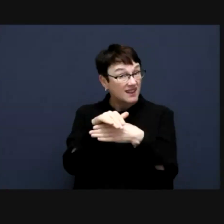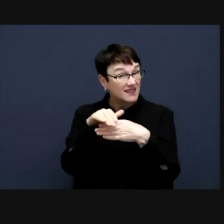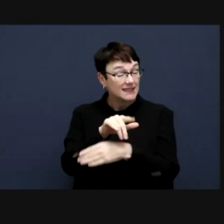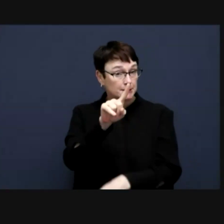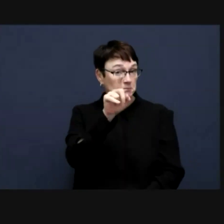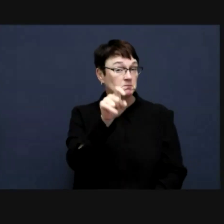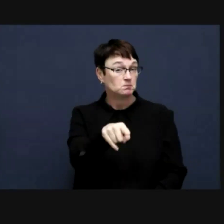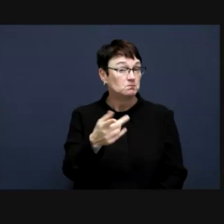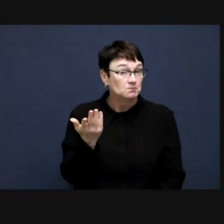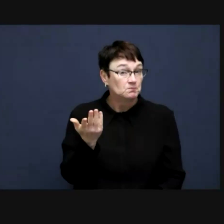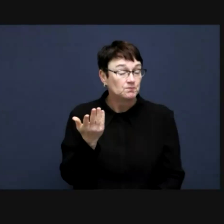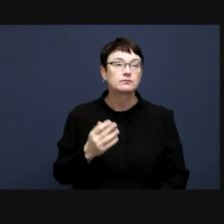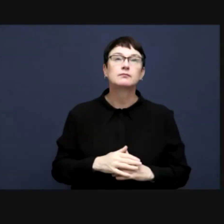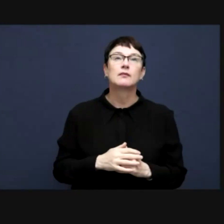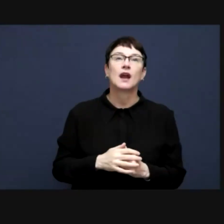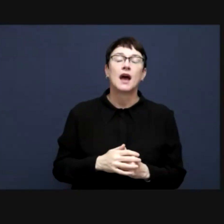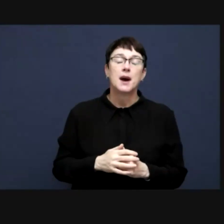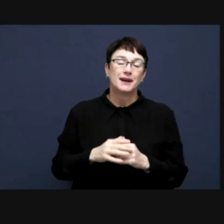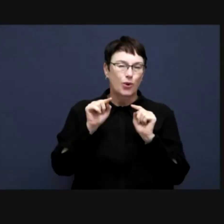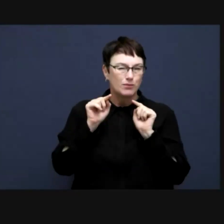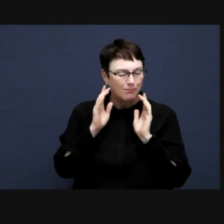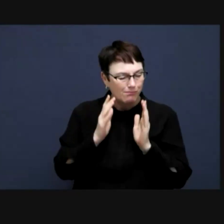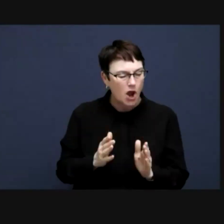involving persons with disabilities and their